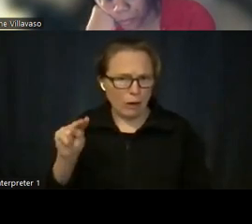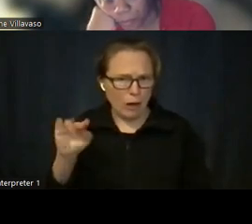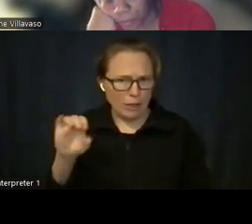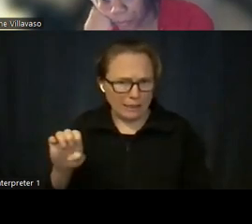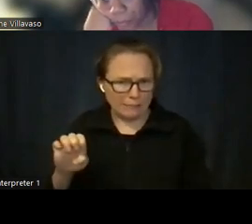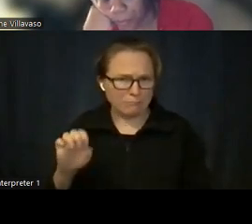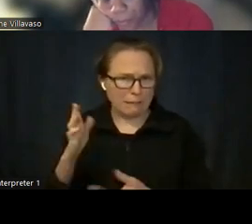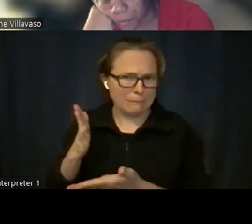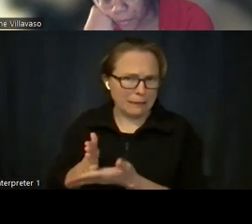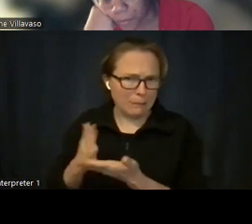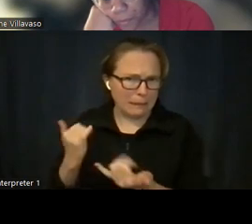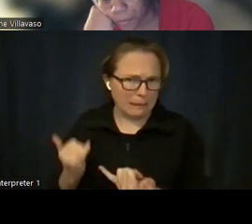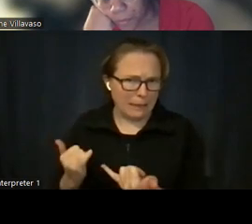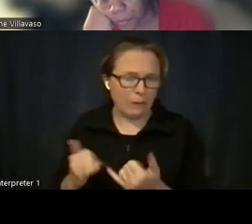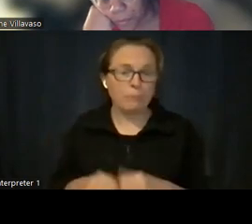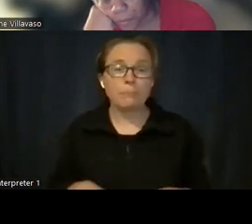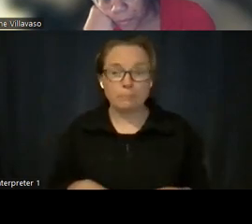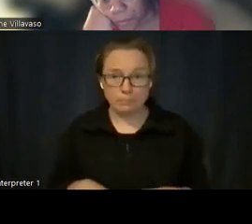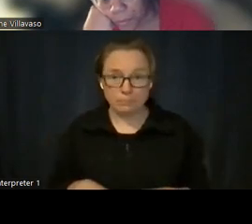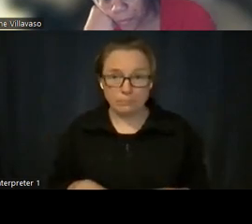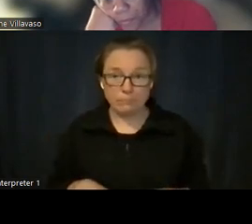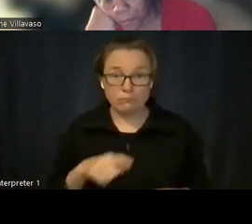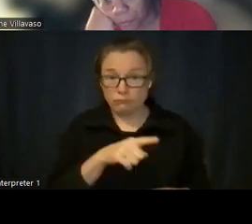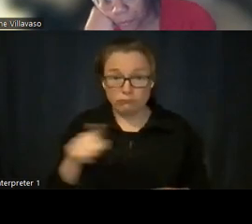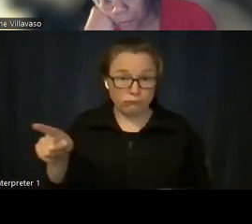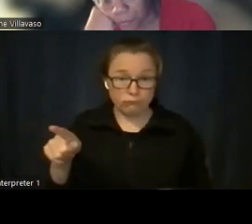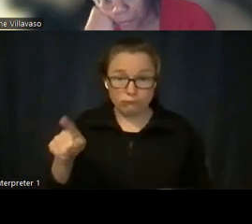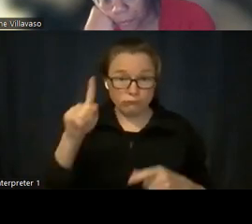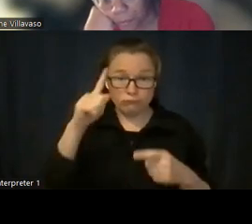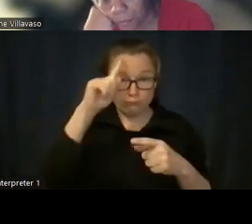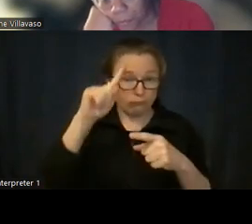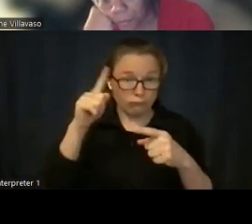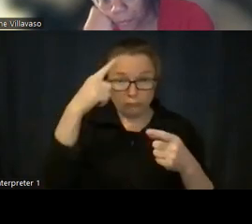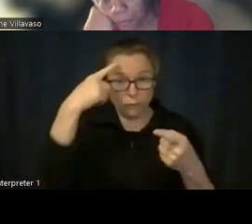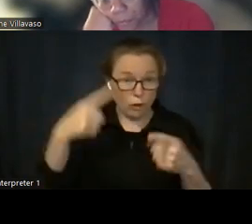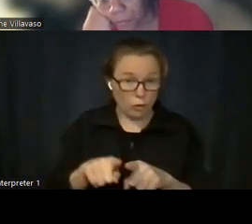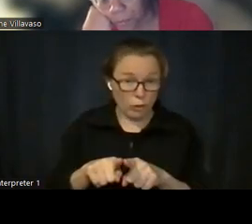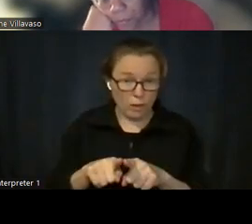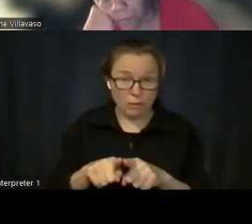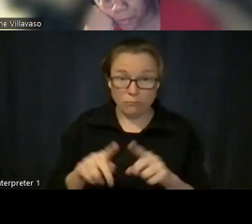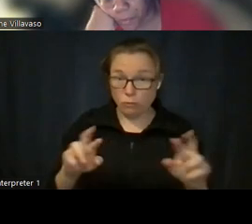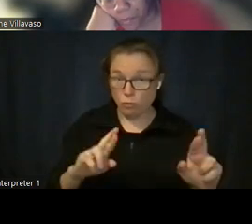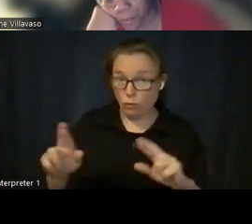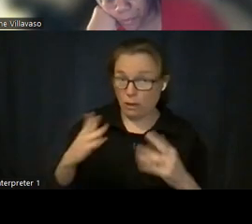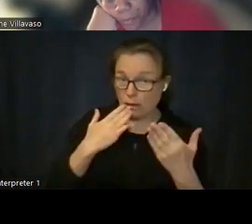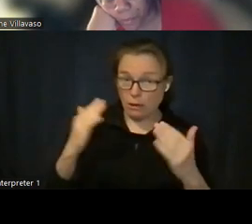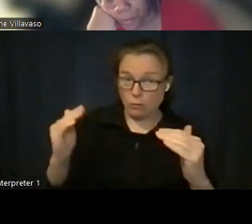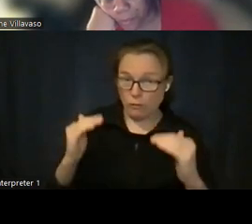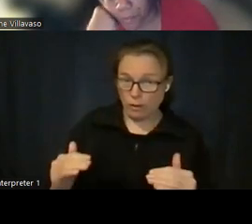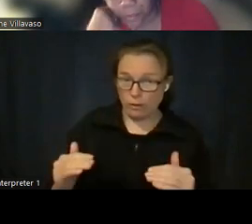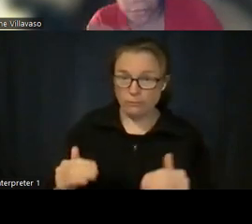Okay, and is there a general agreement? Thank you. Can we move on?